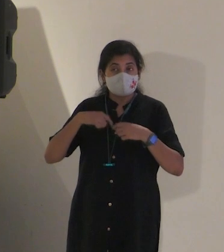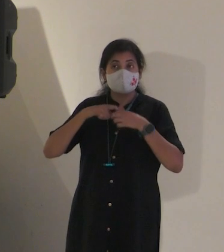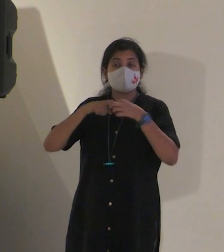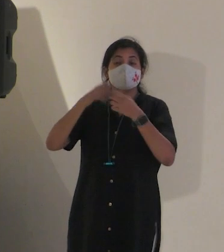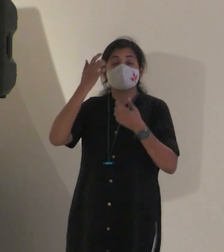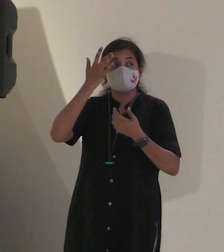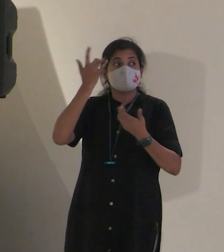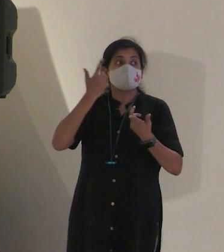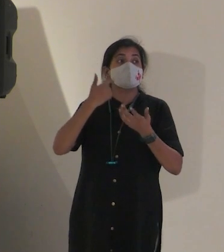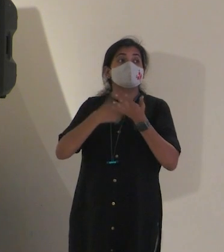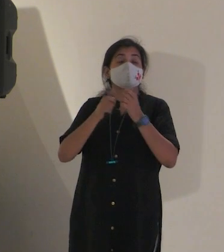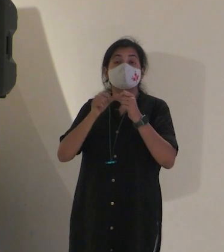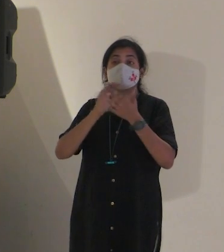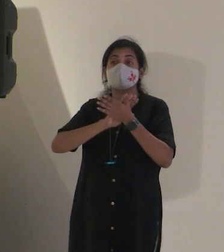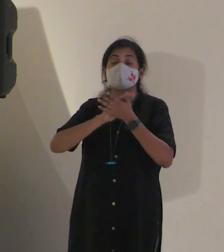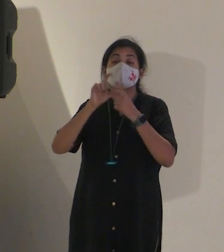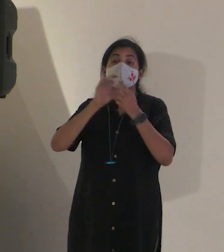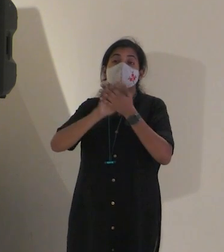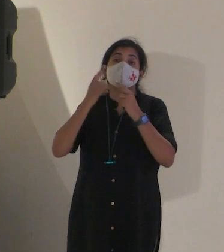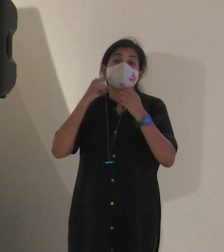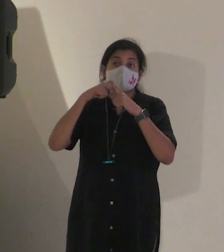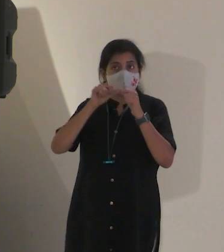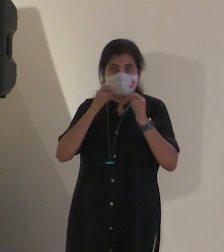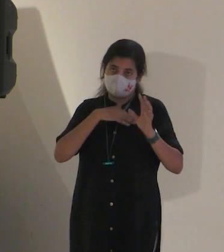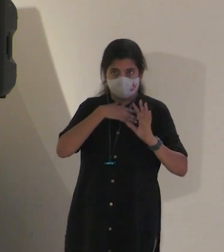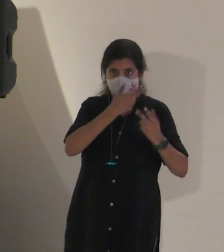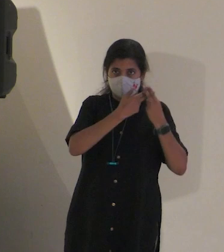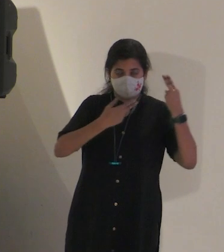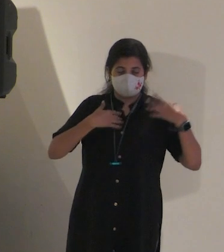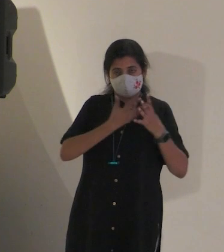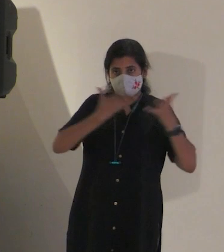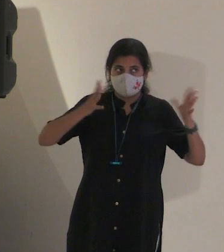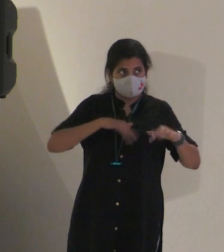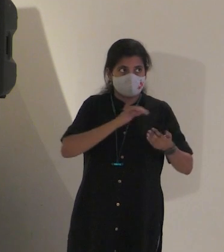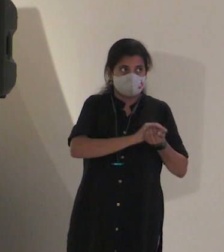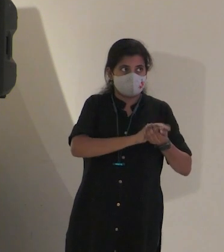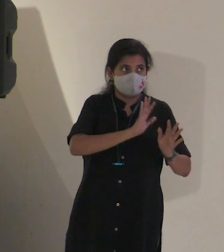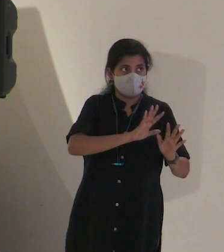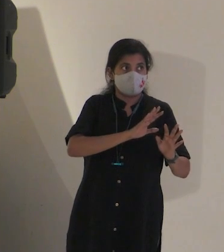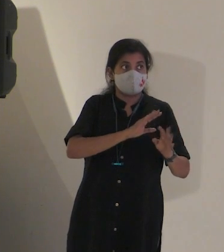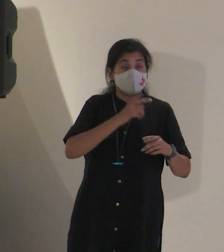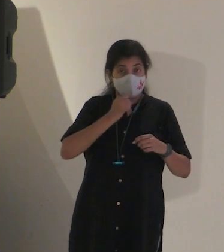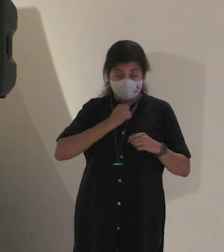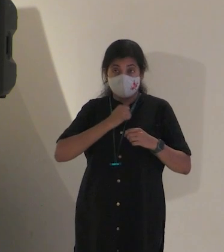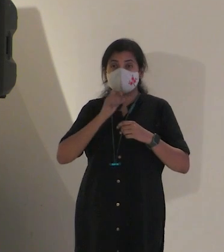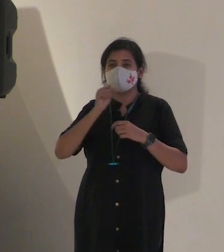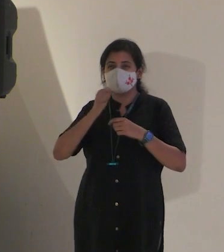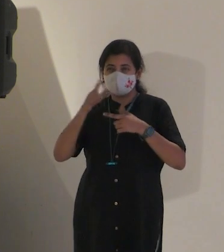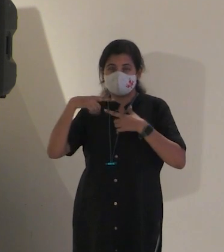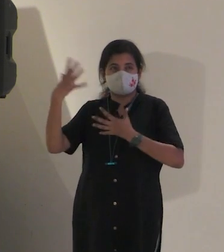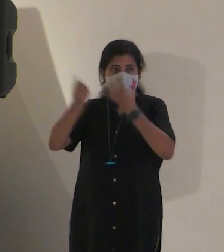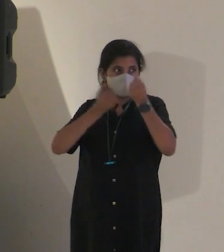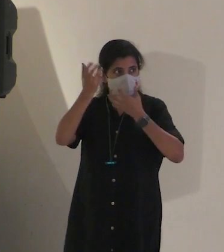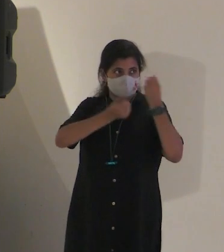for Radhika is, we have this collection of stories which our reporters went out into the field during the